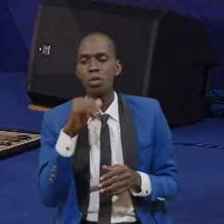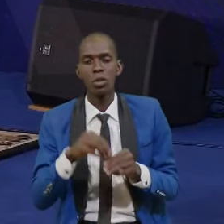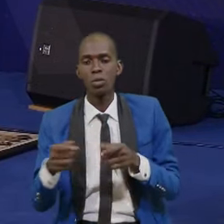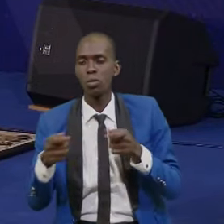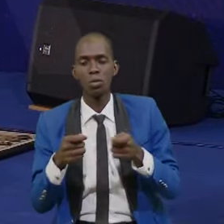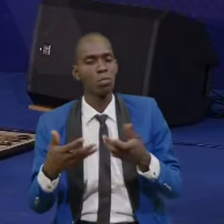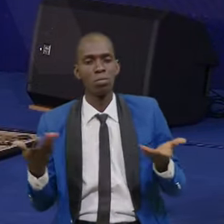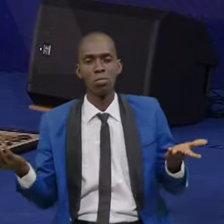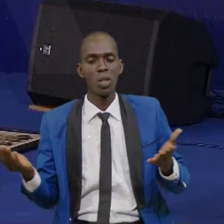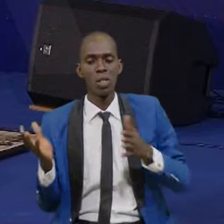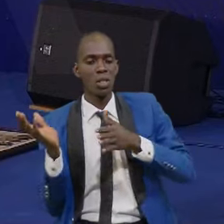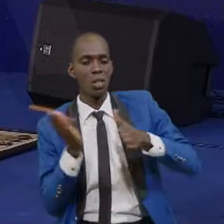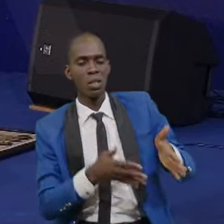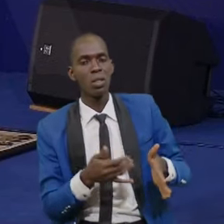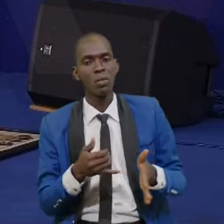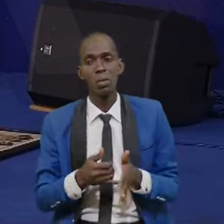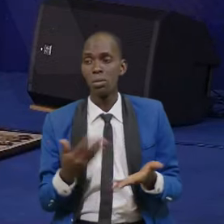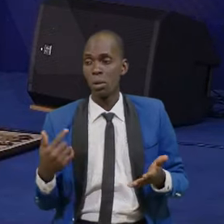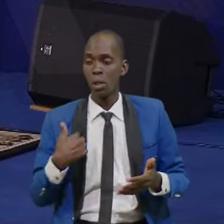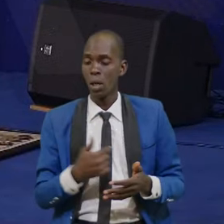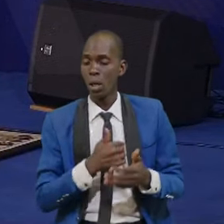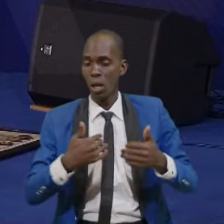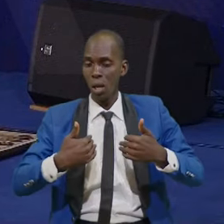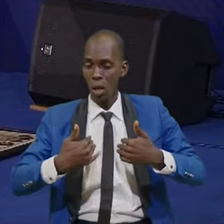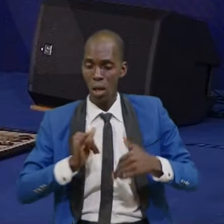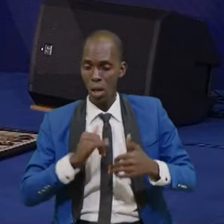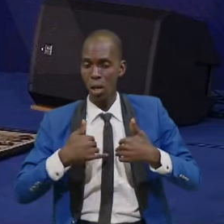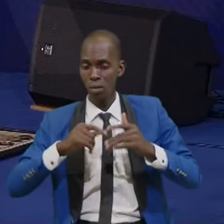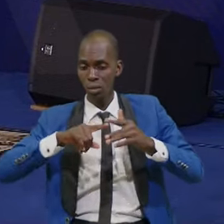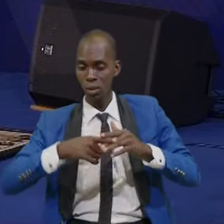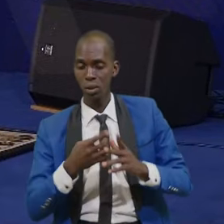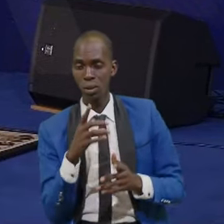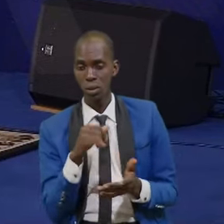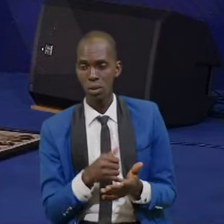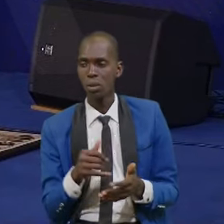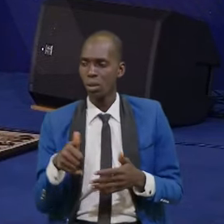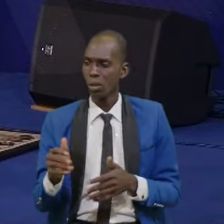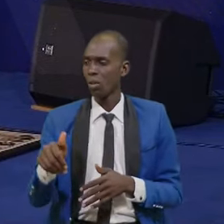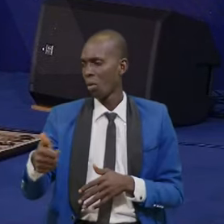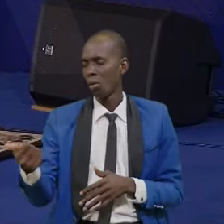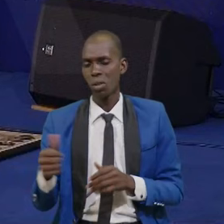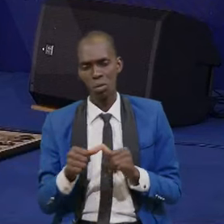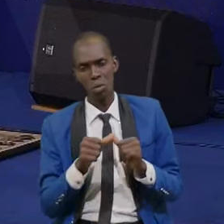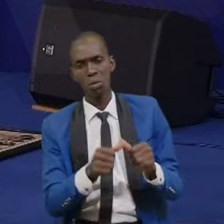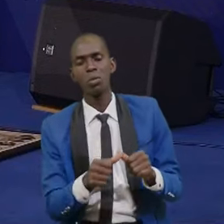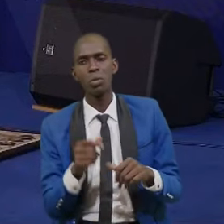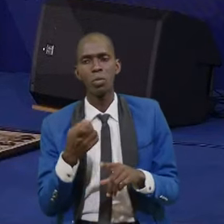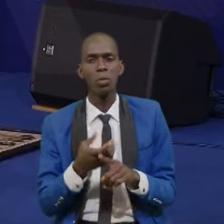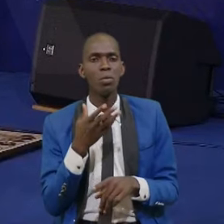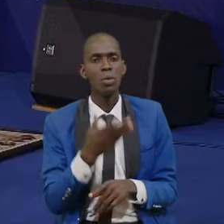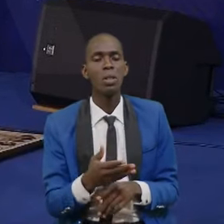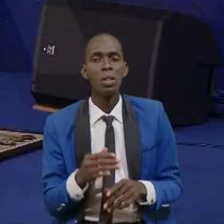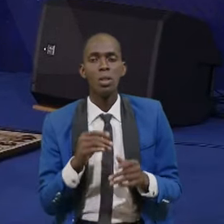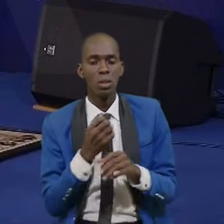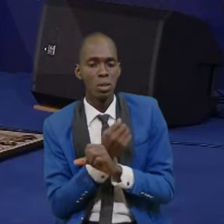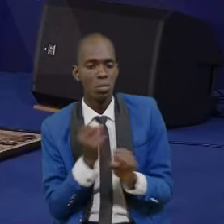building on the foundation. We have established the foundation of salvation, of sanctification, of the essential, crucial doctrines